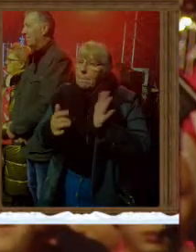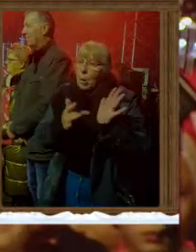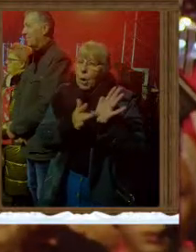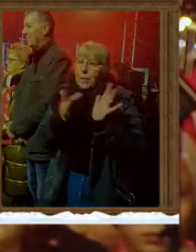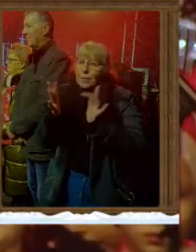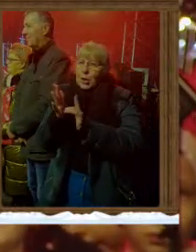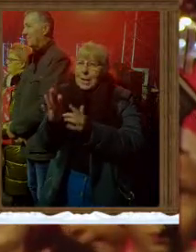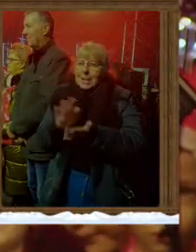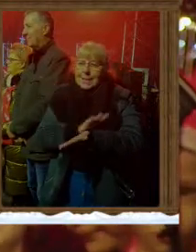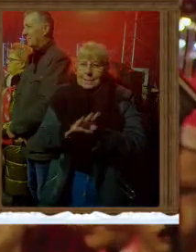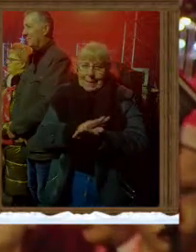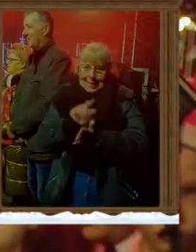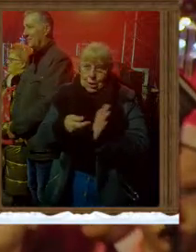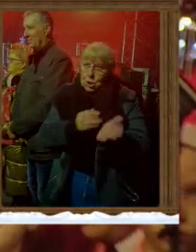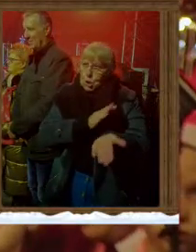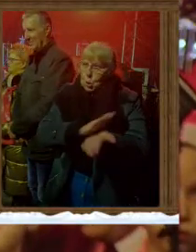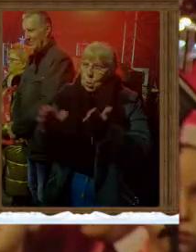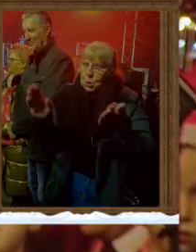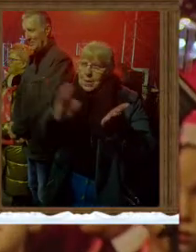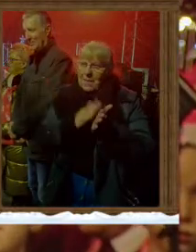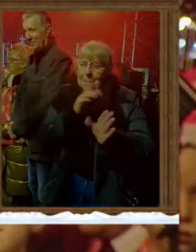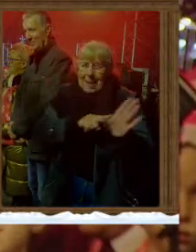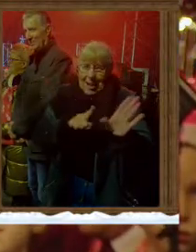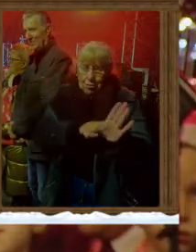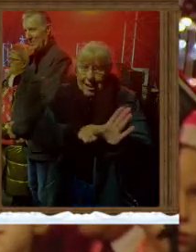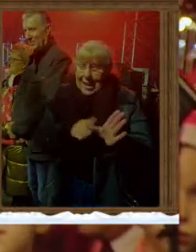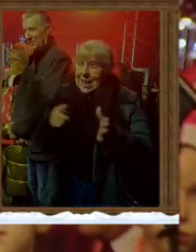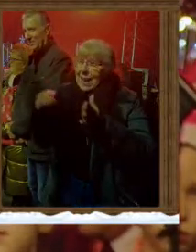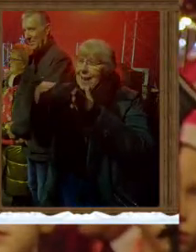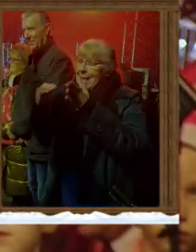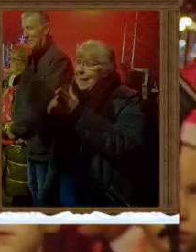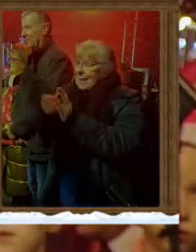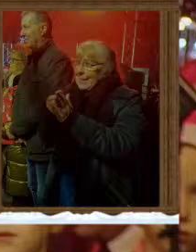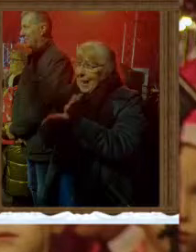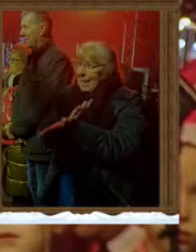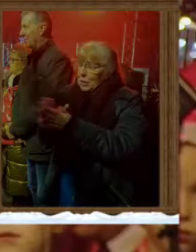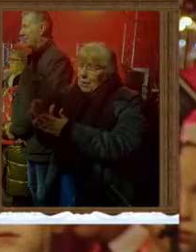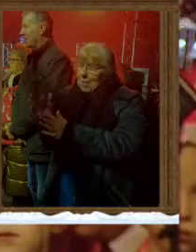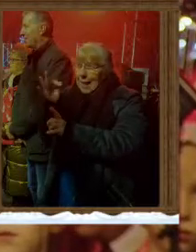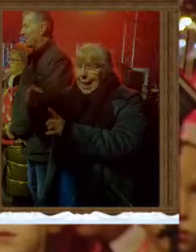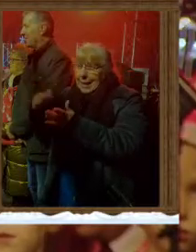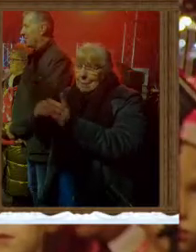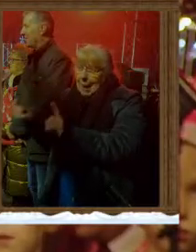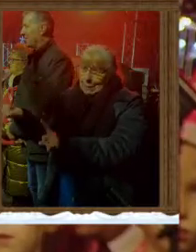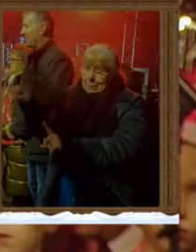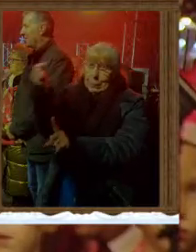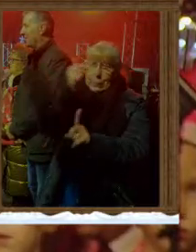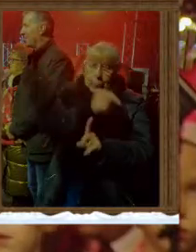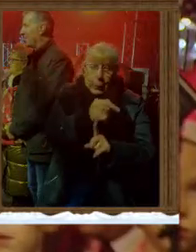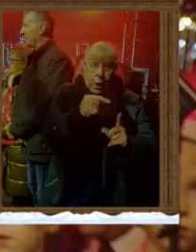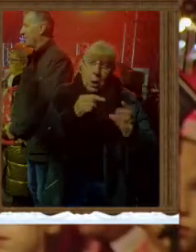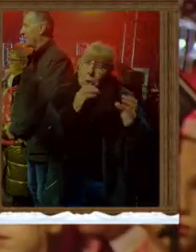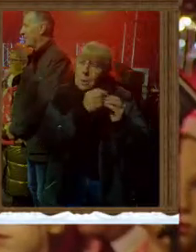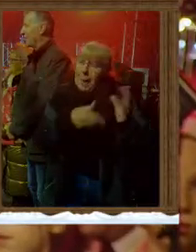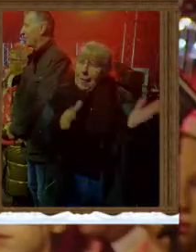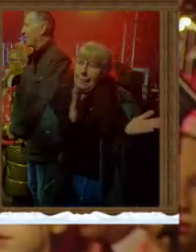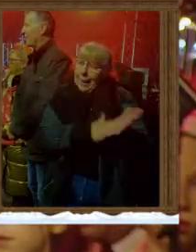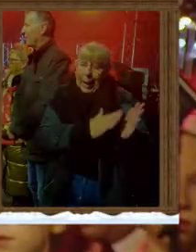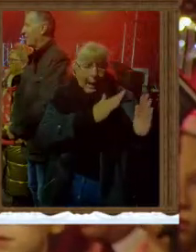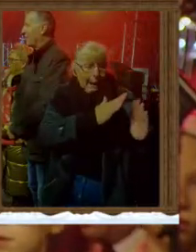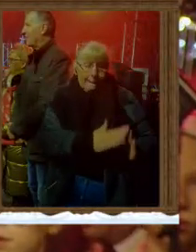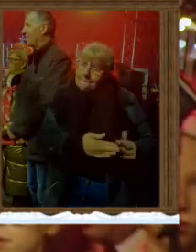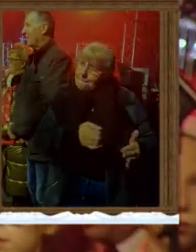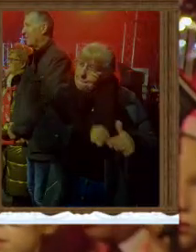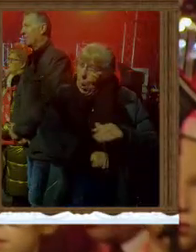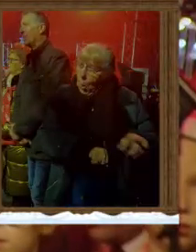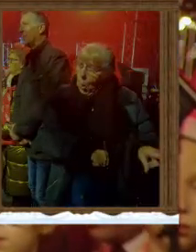brought Joseph and Mary 80 miles from Nazareth to Bethlehem for him to be born. It also